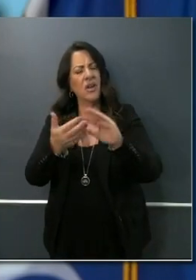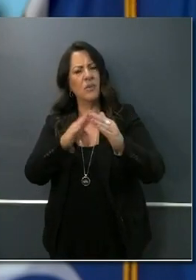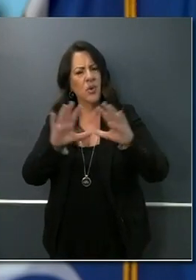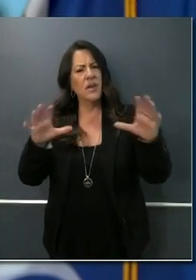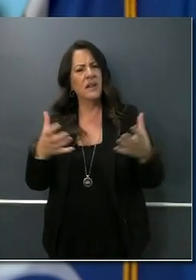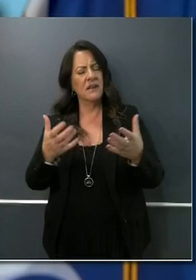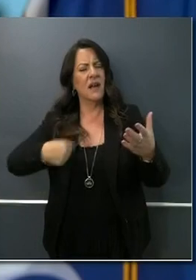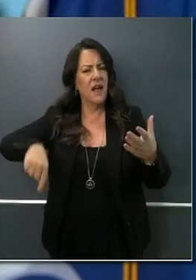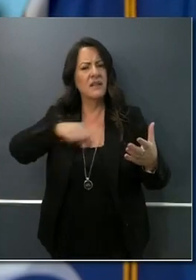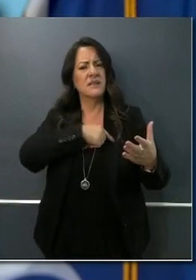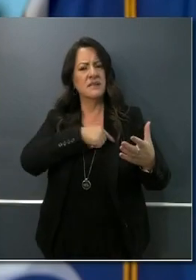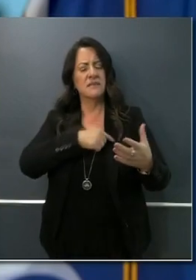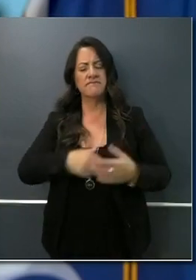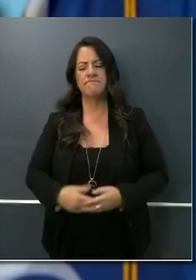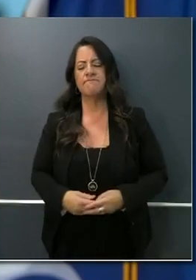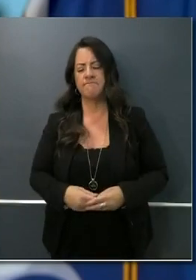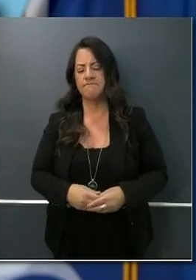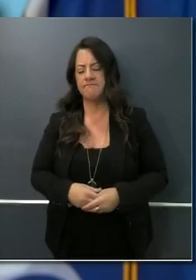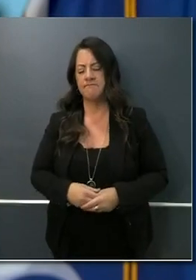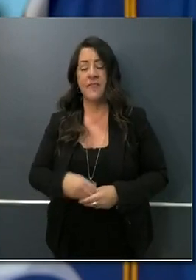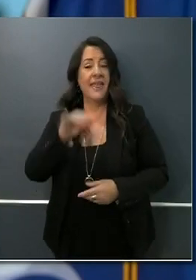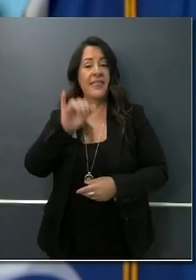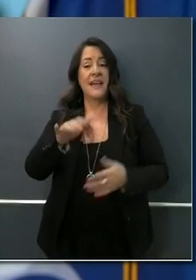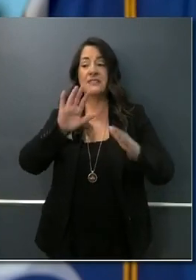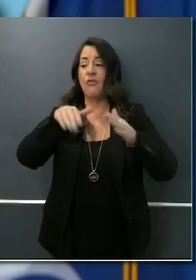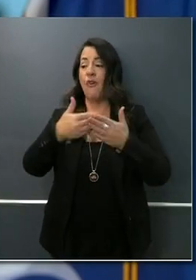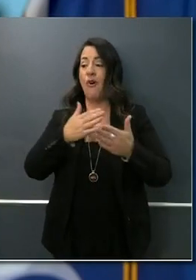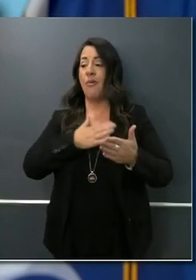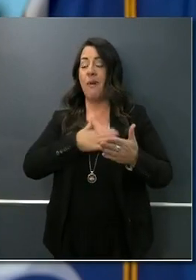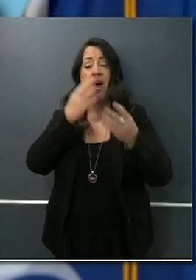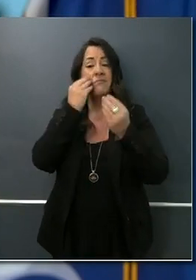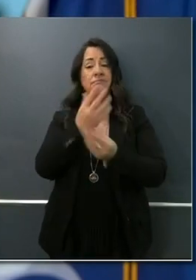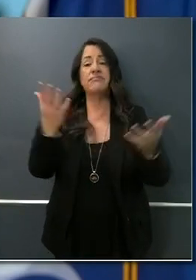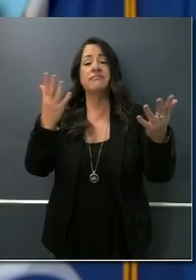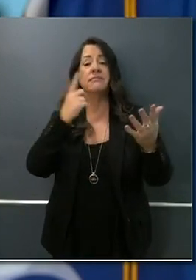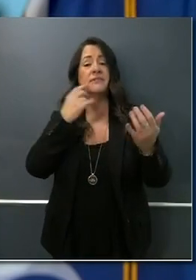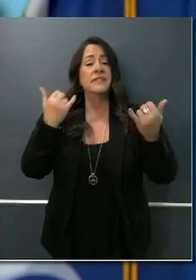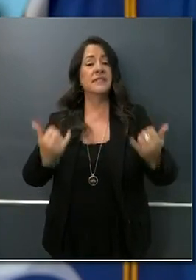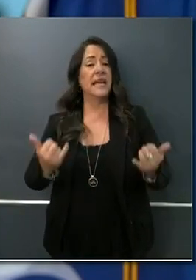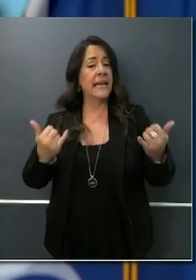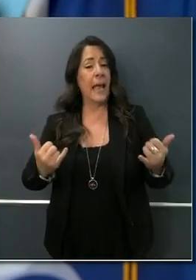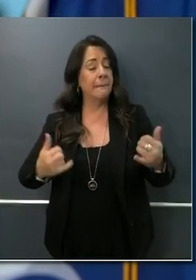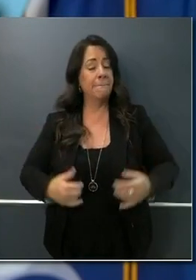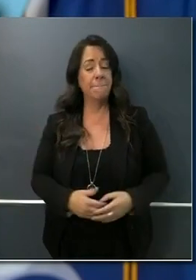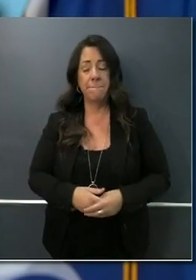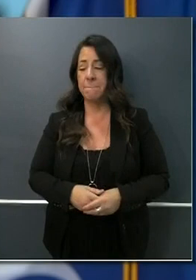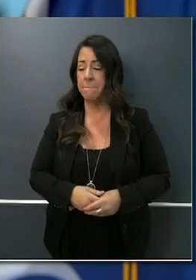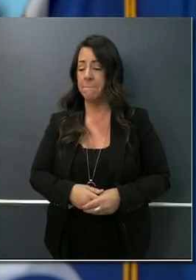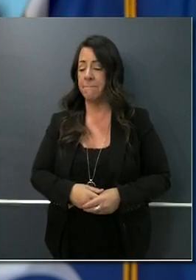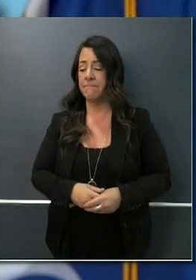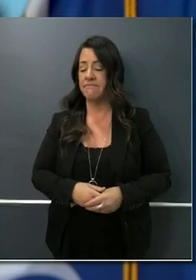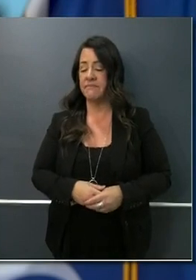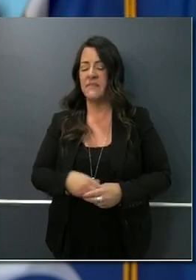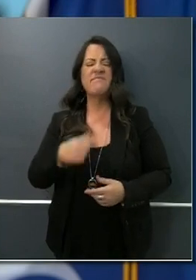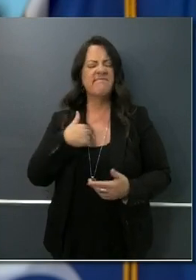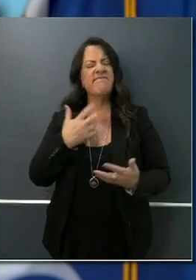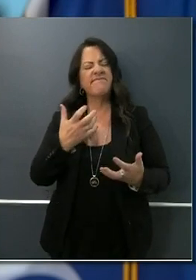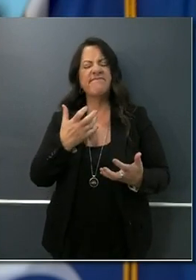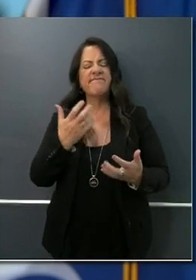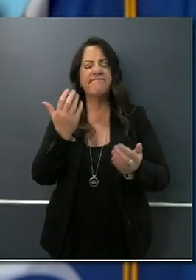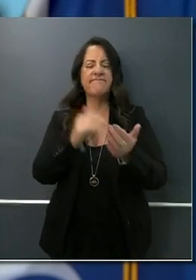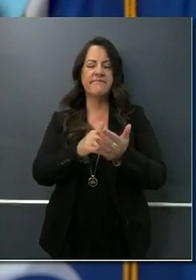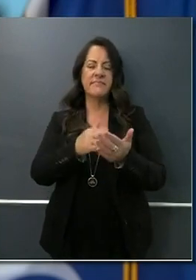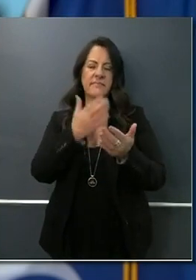So that's broad strokes, the updates for the day. And again, want to just express great gratitude